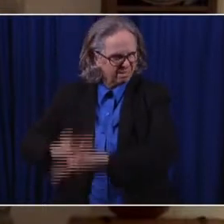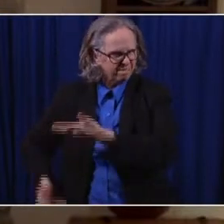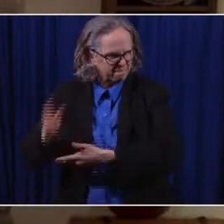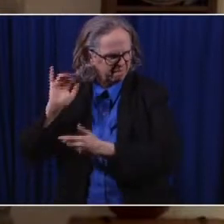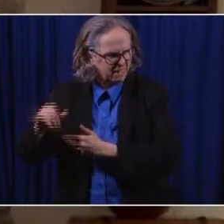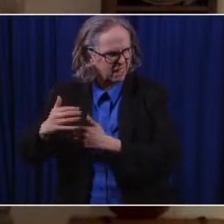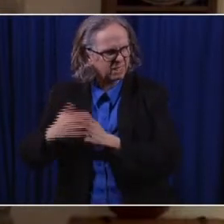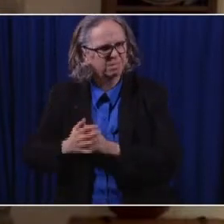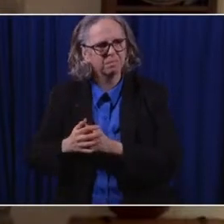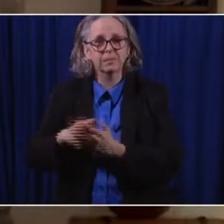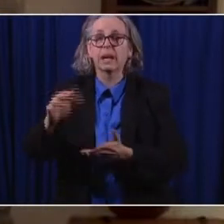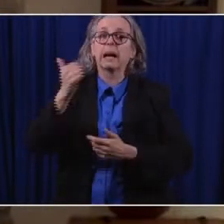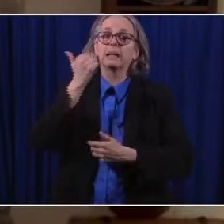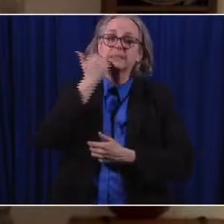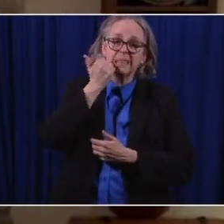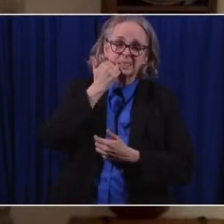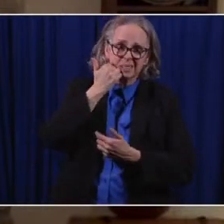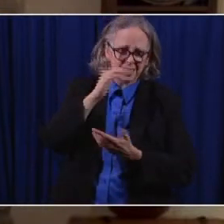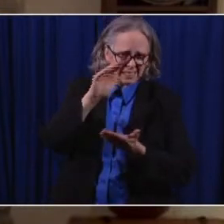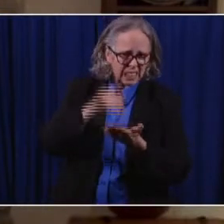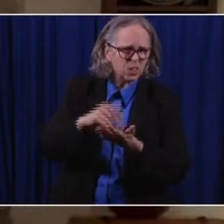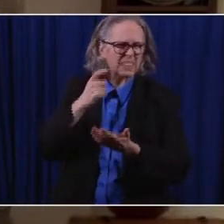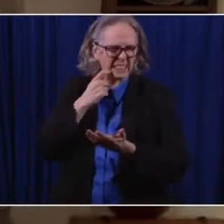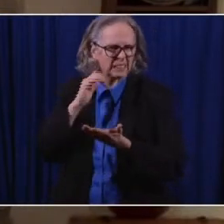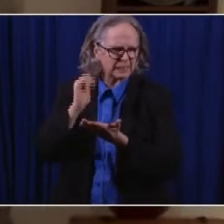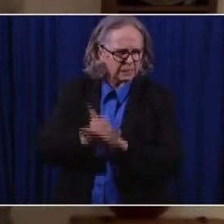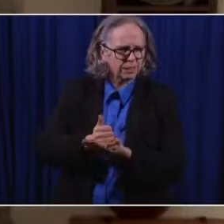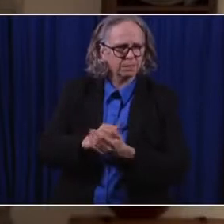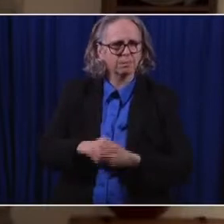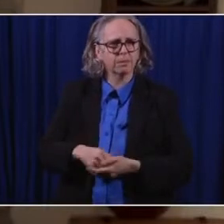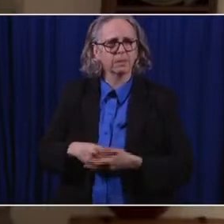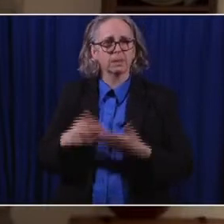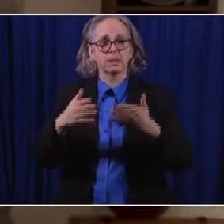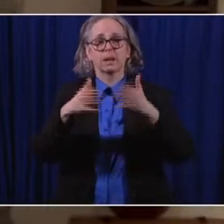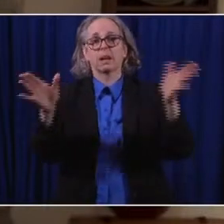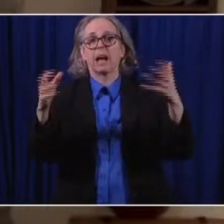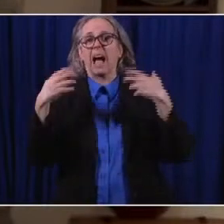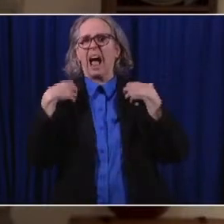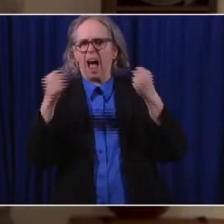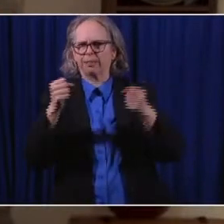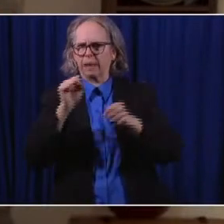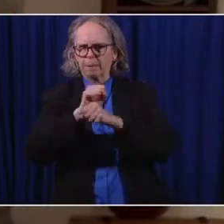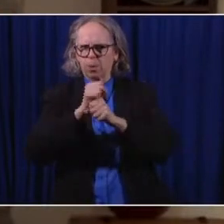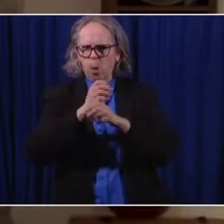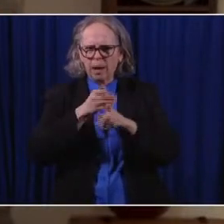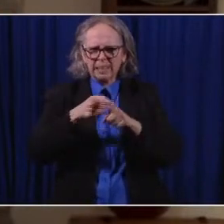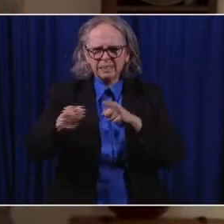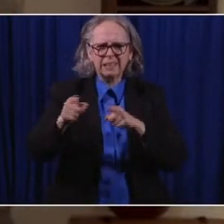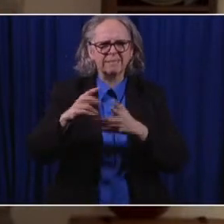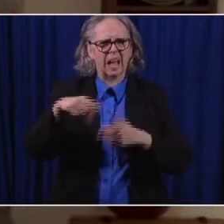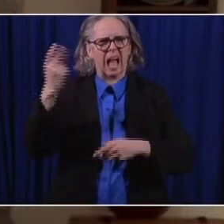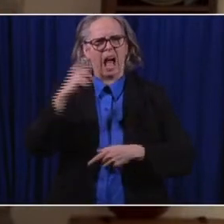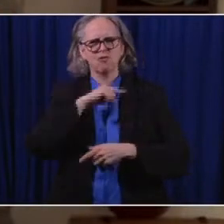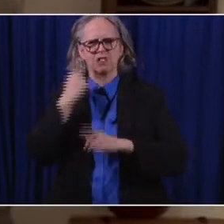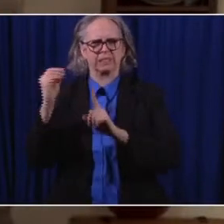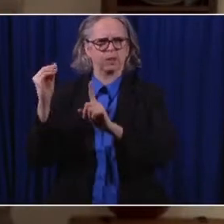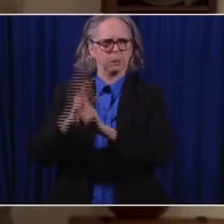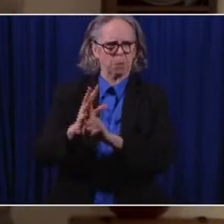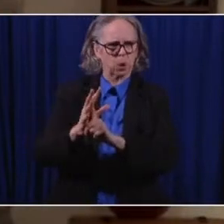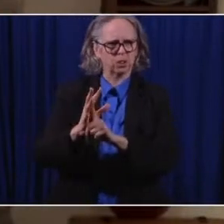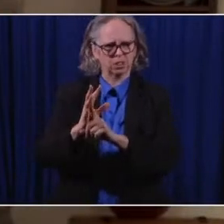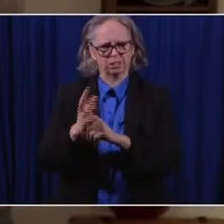dental providers, public health employees who are at risk of exposure or transmission, such as those who do the vaccinations